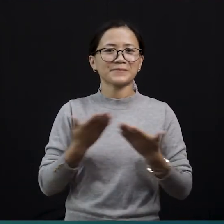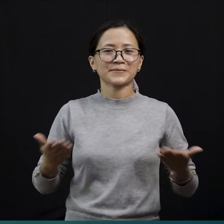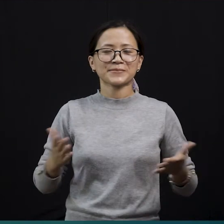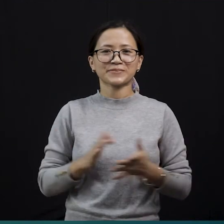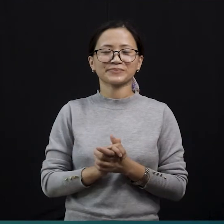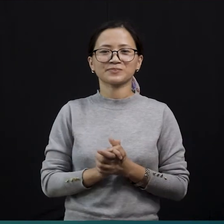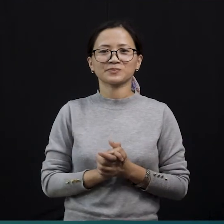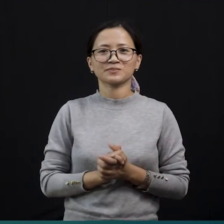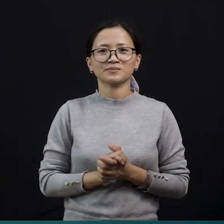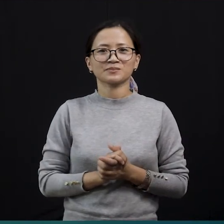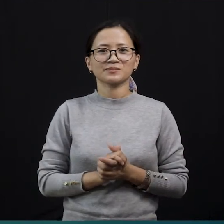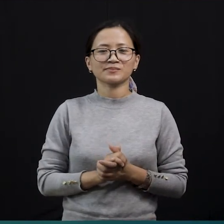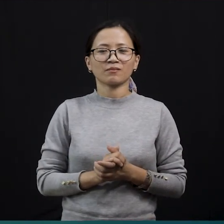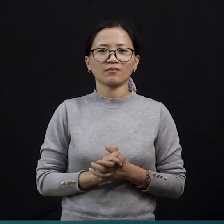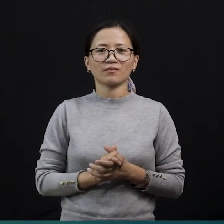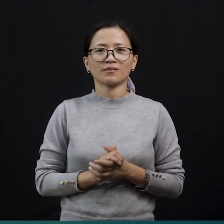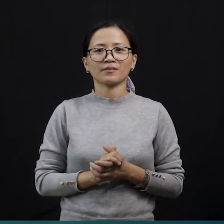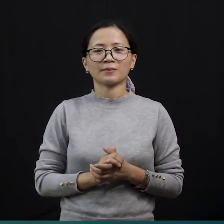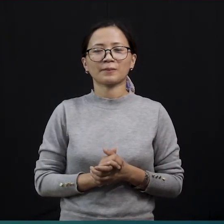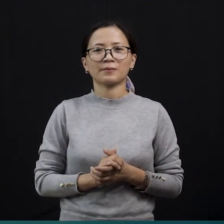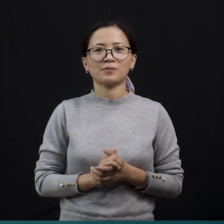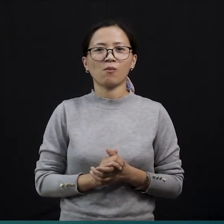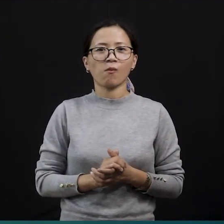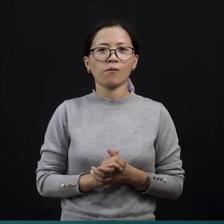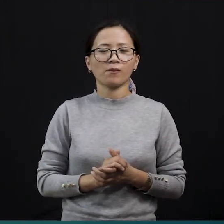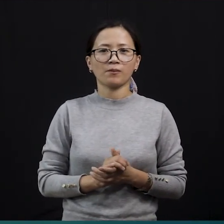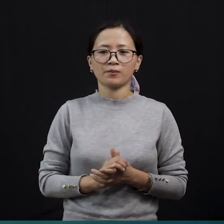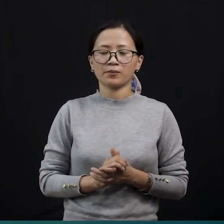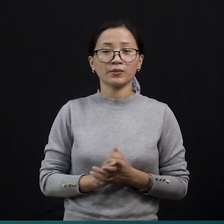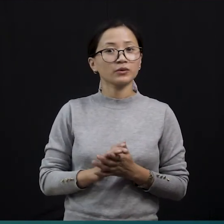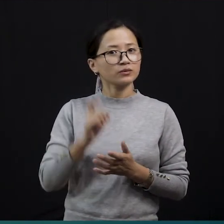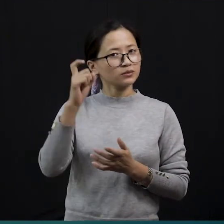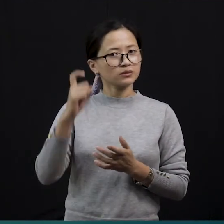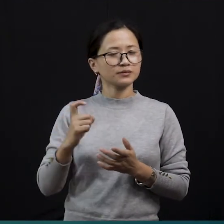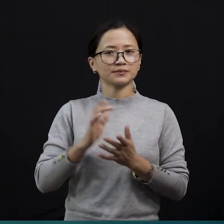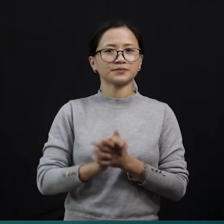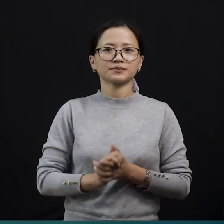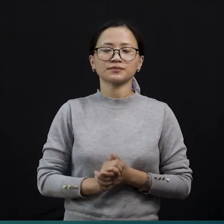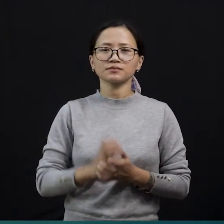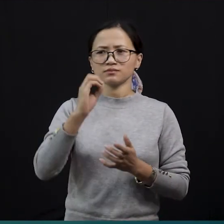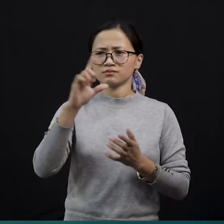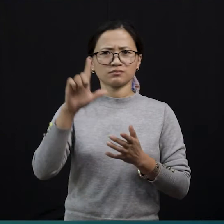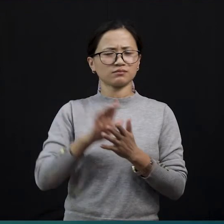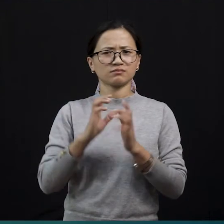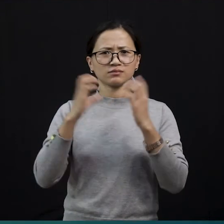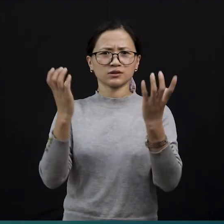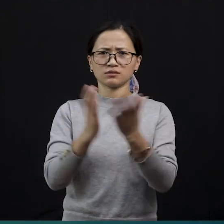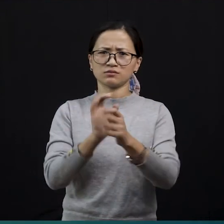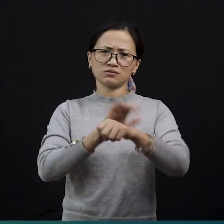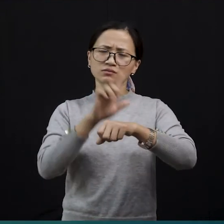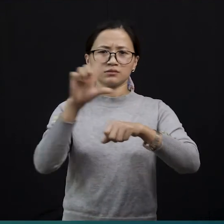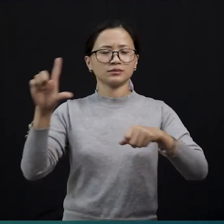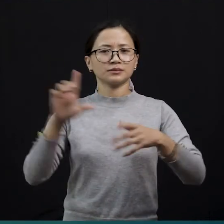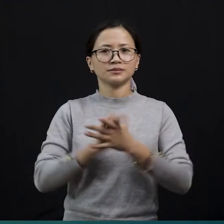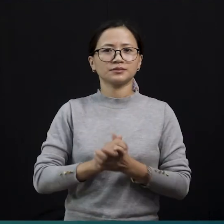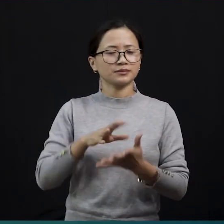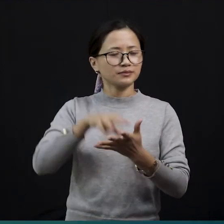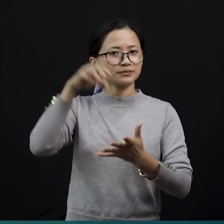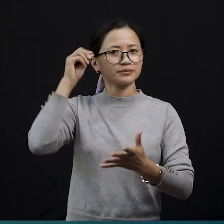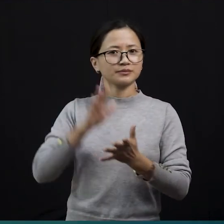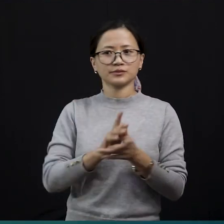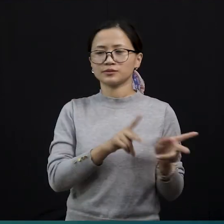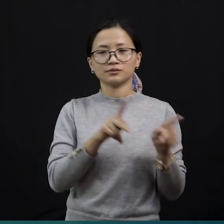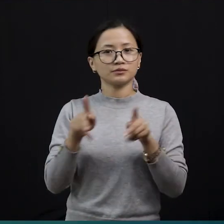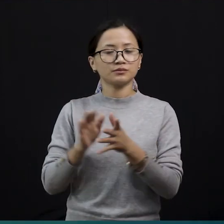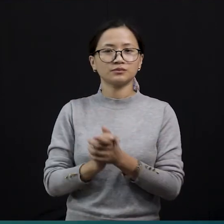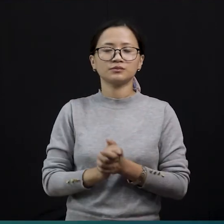facilities or all the the things that we require for the classes, for the online classes or for the learning